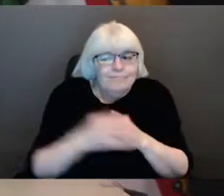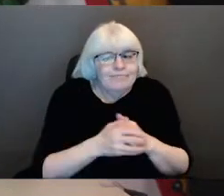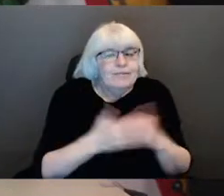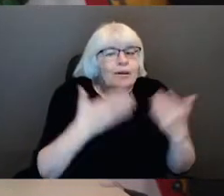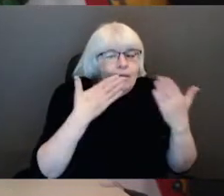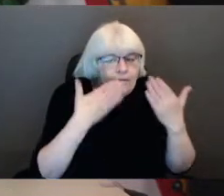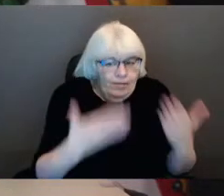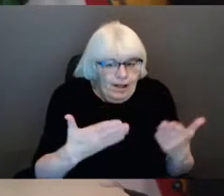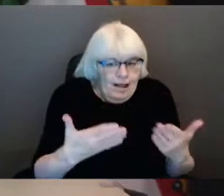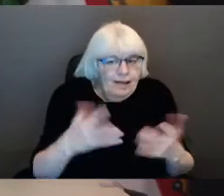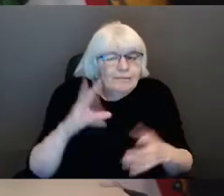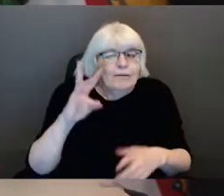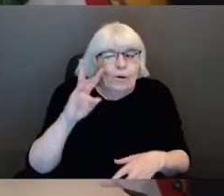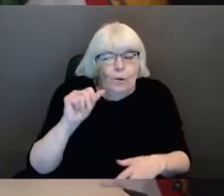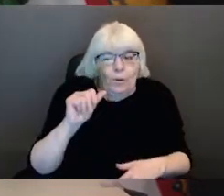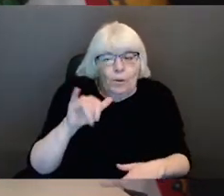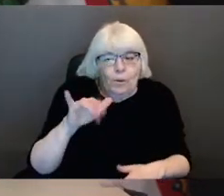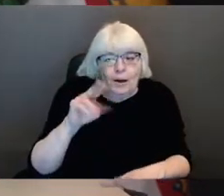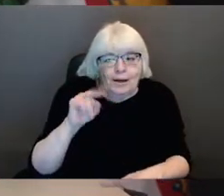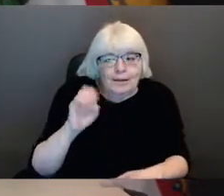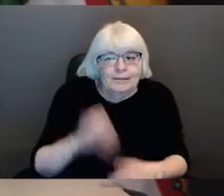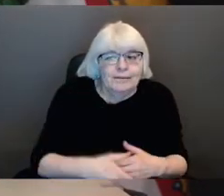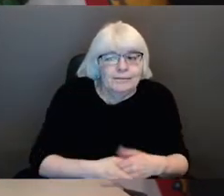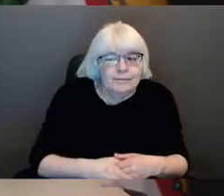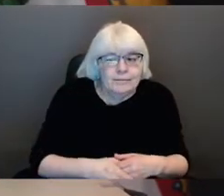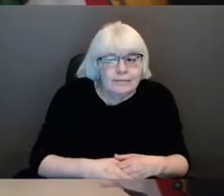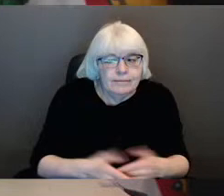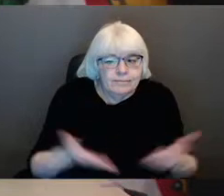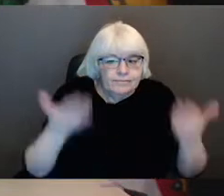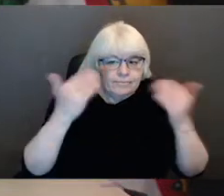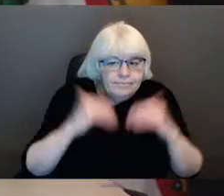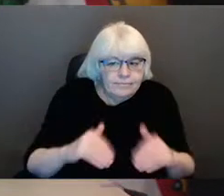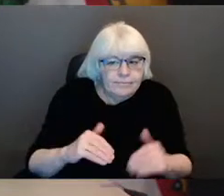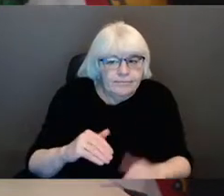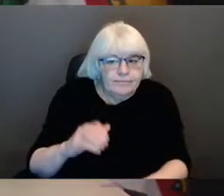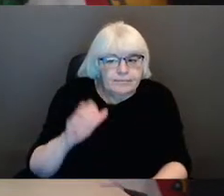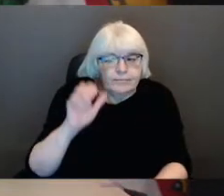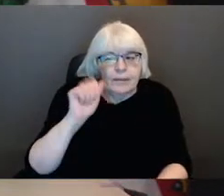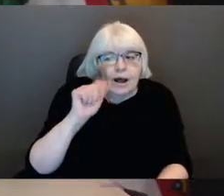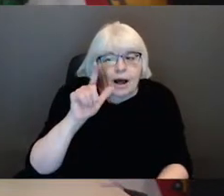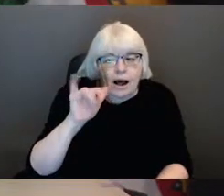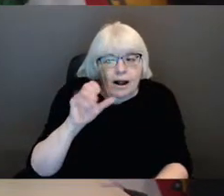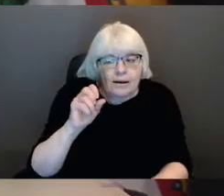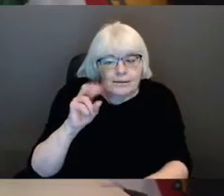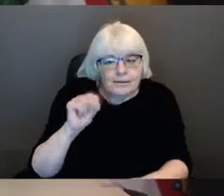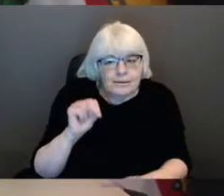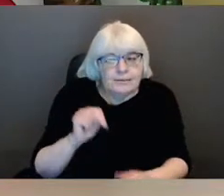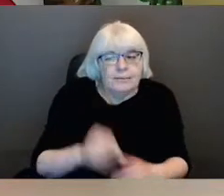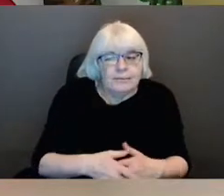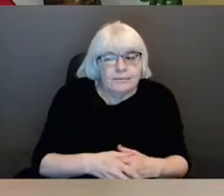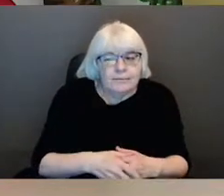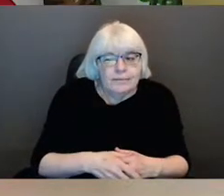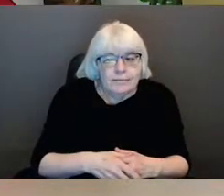Jenkins, The Guardian. Just wondering if there's any plans to put vaccination clinics back in schools eventually?